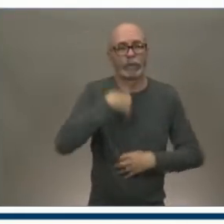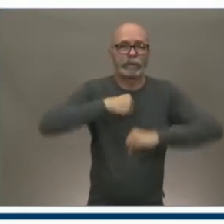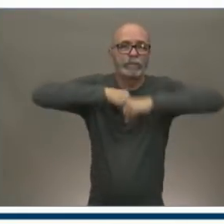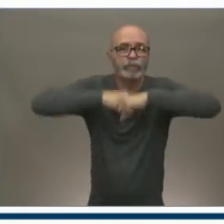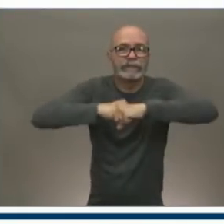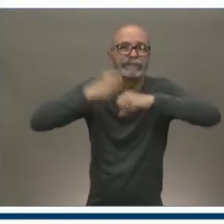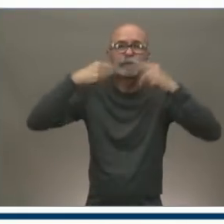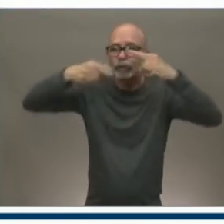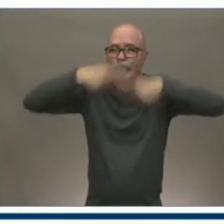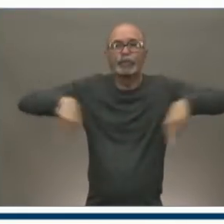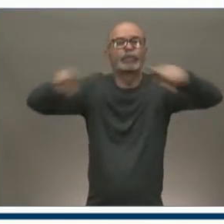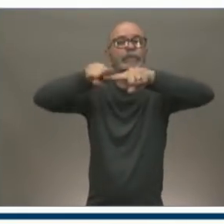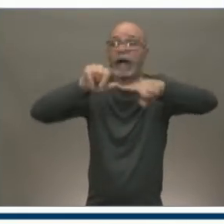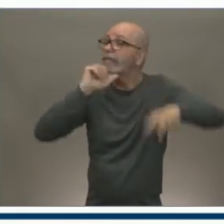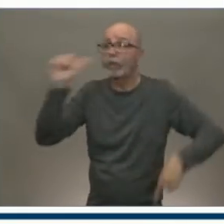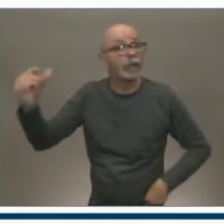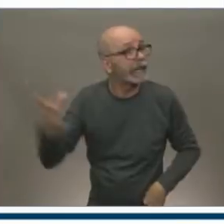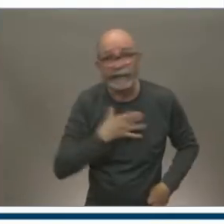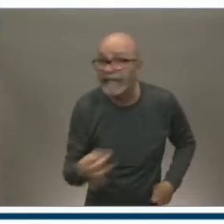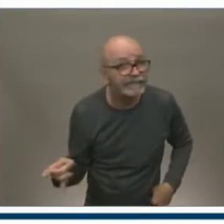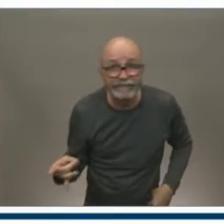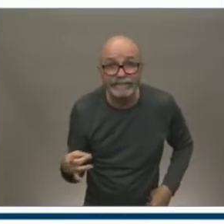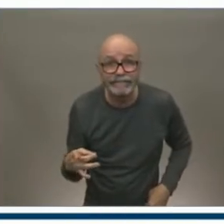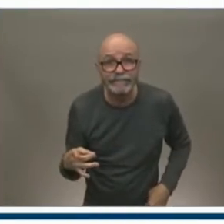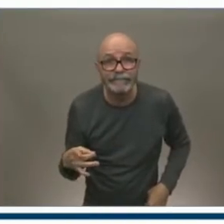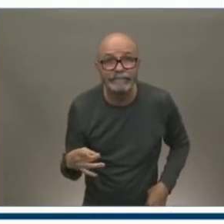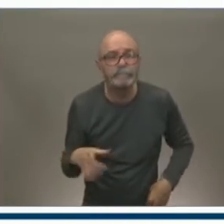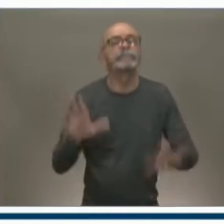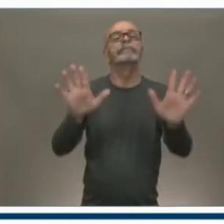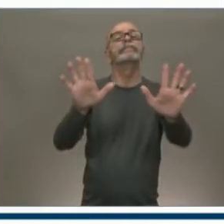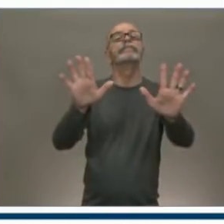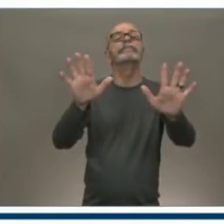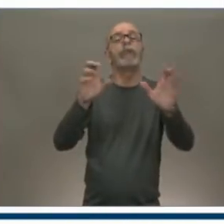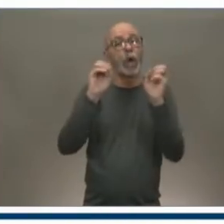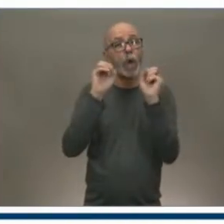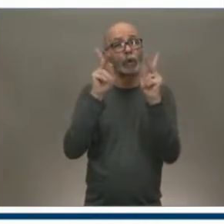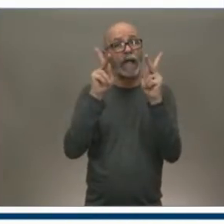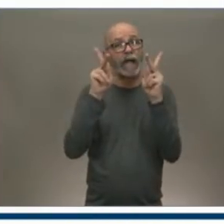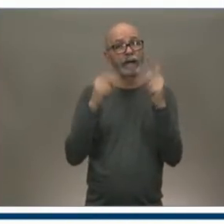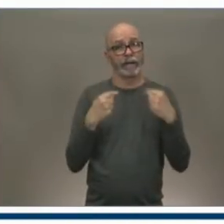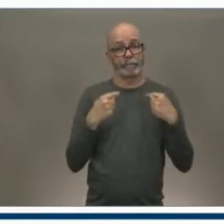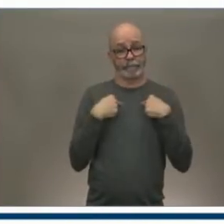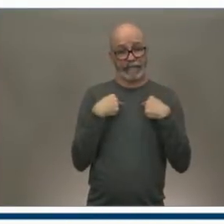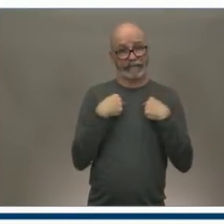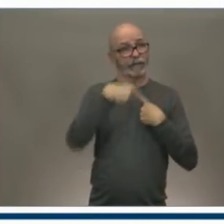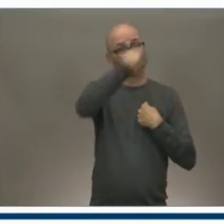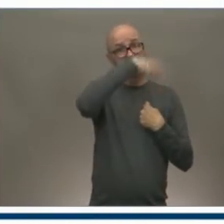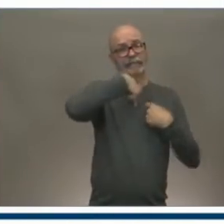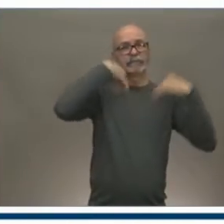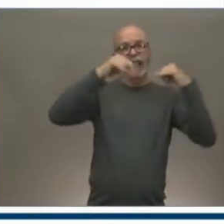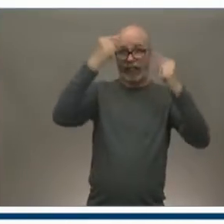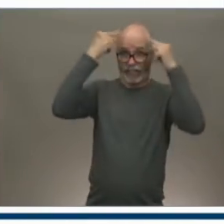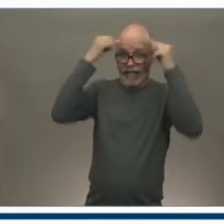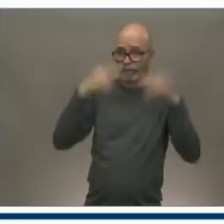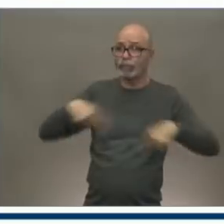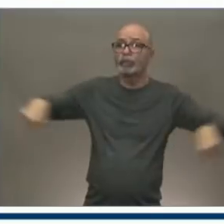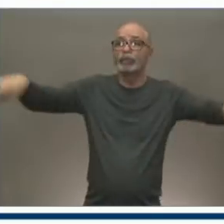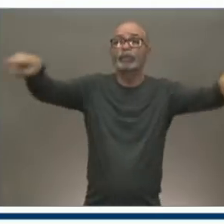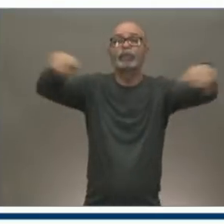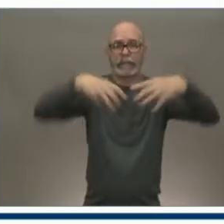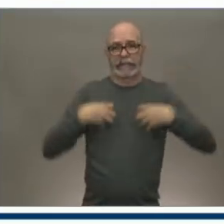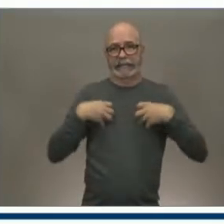make, we want you to know we make those decisions thinking about your health. We will talk more about these on Friday.